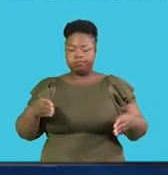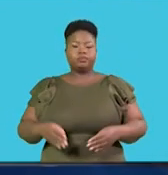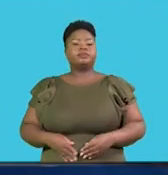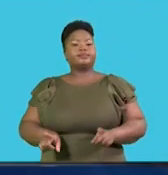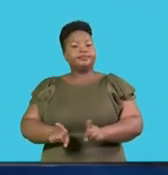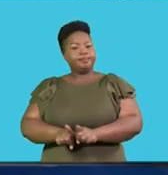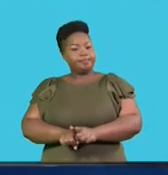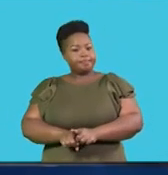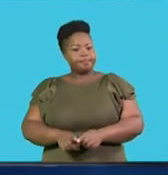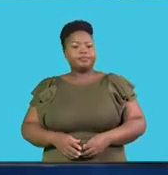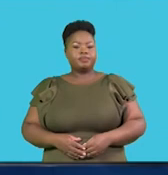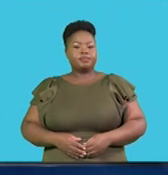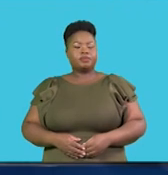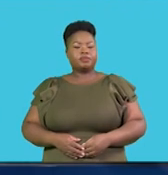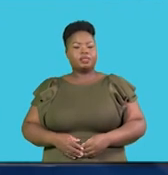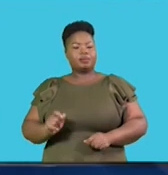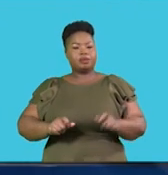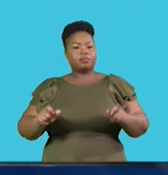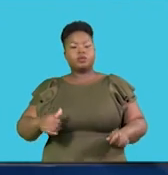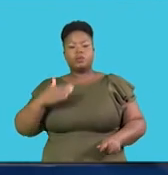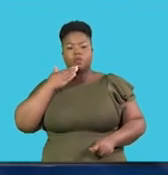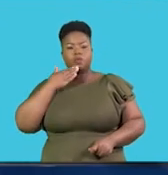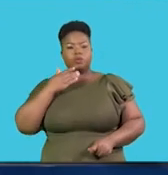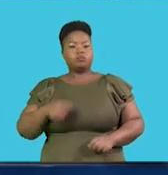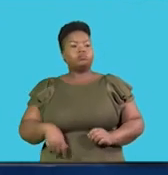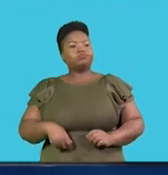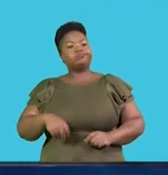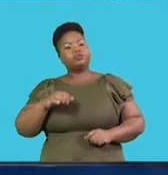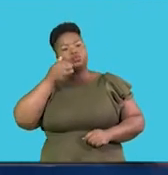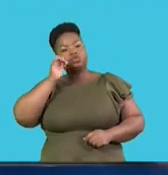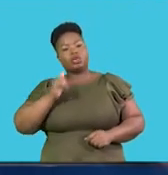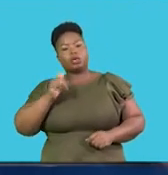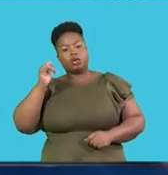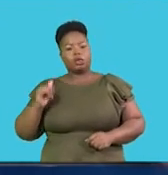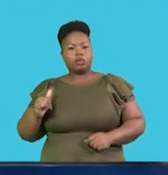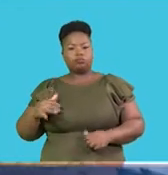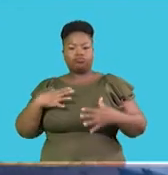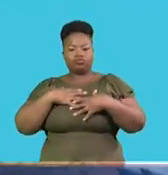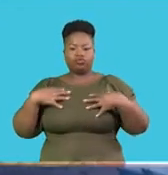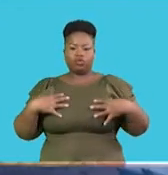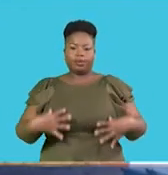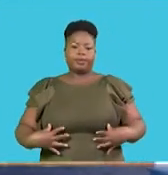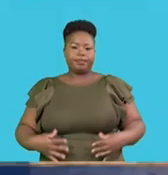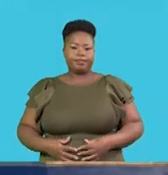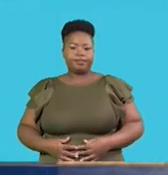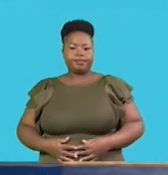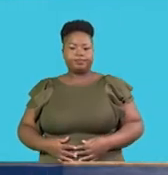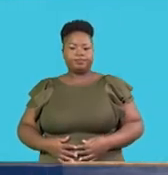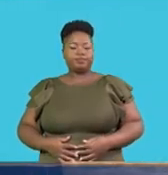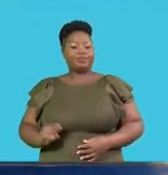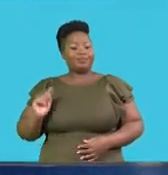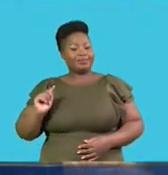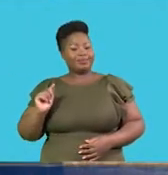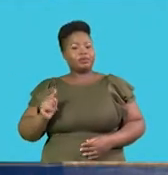as the wardens that will be coming here regularly to do search and seizure. Embindini